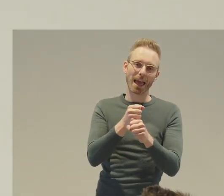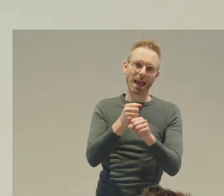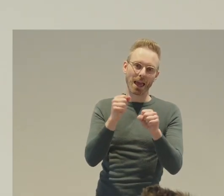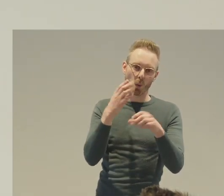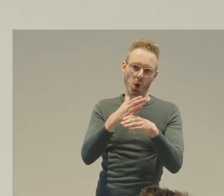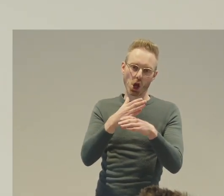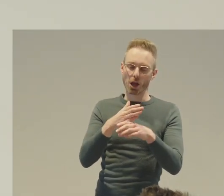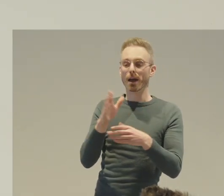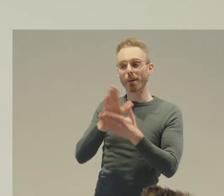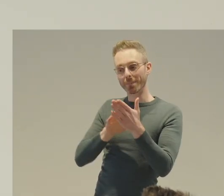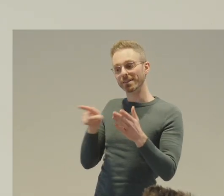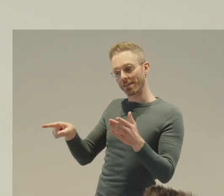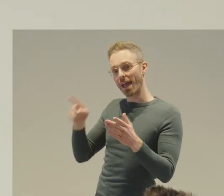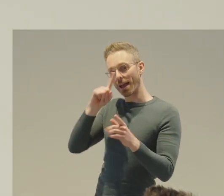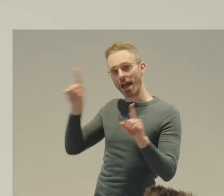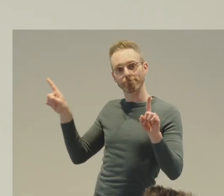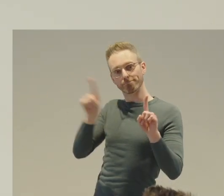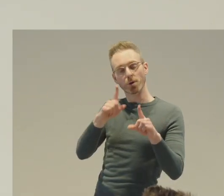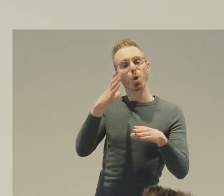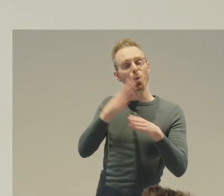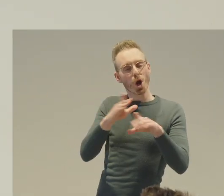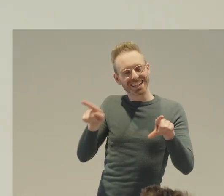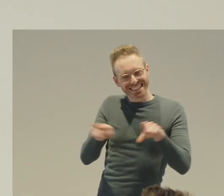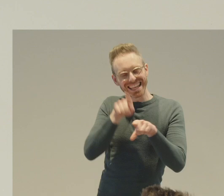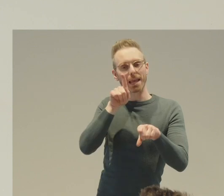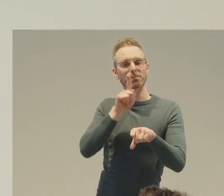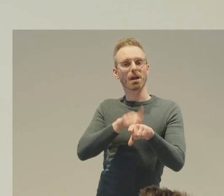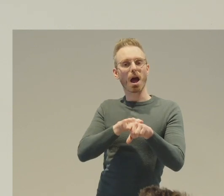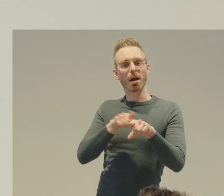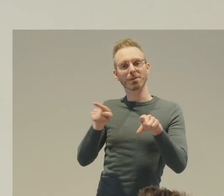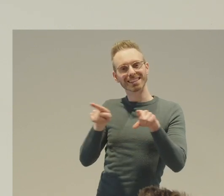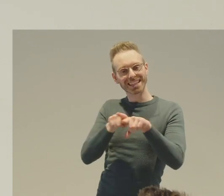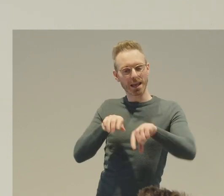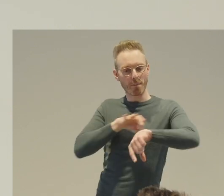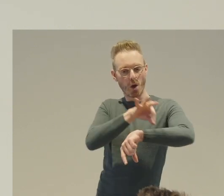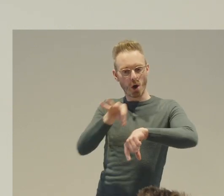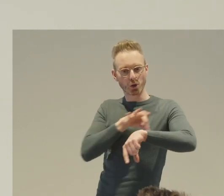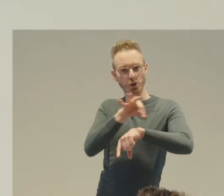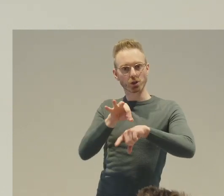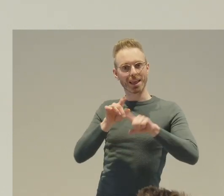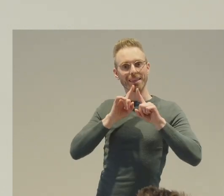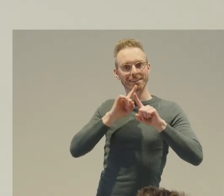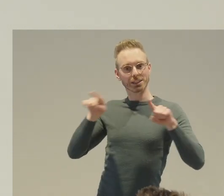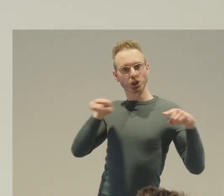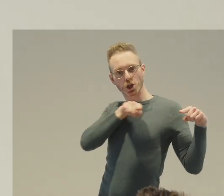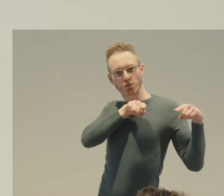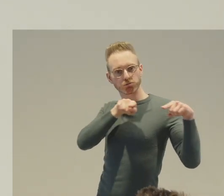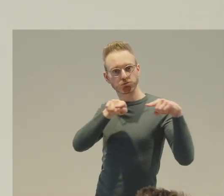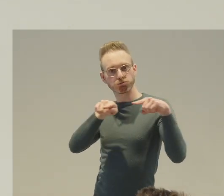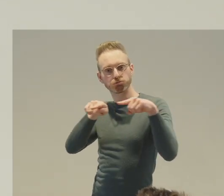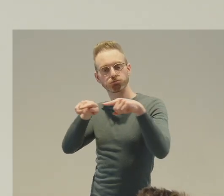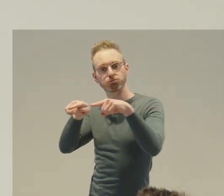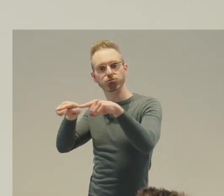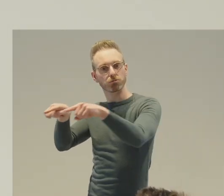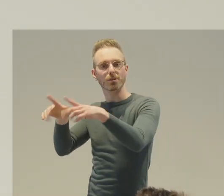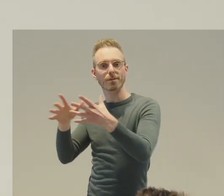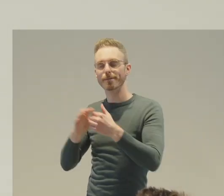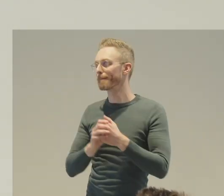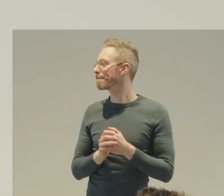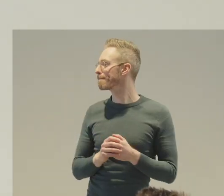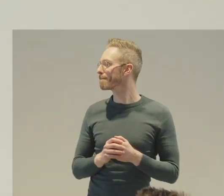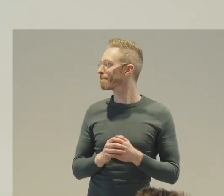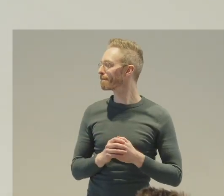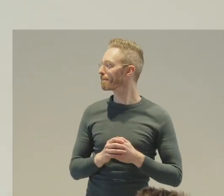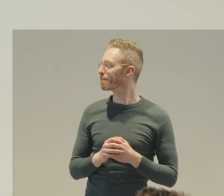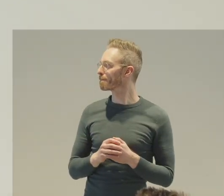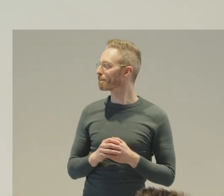need, right? So this is really important. More and more, I find advisors